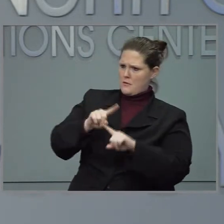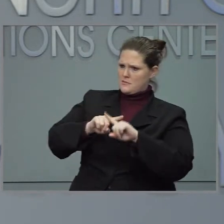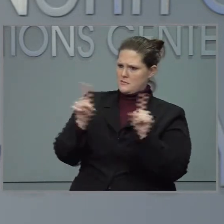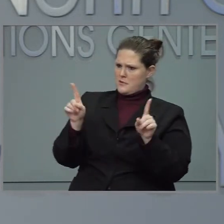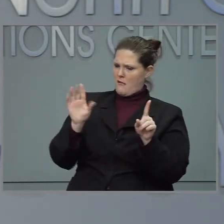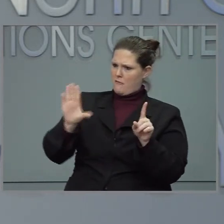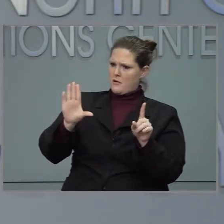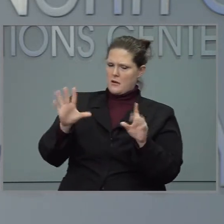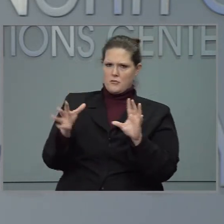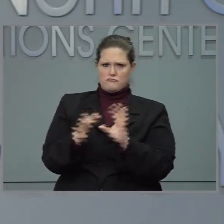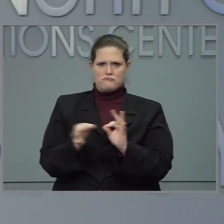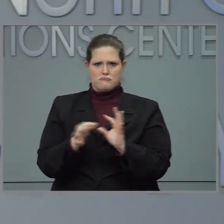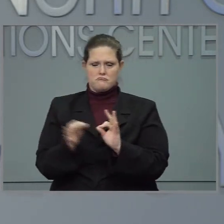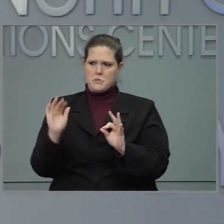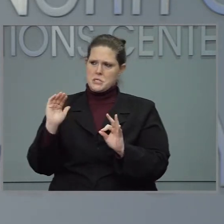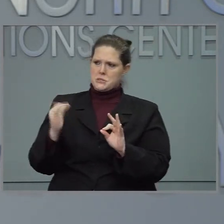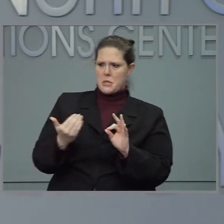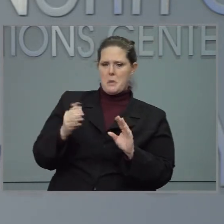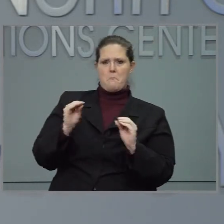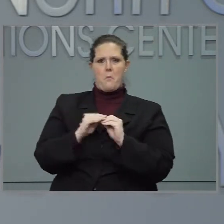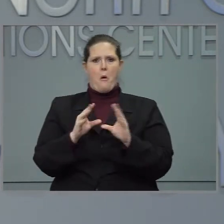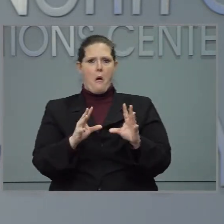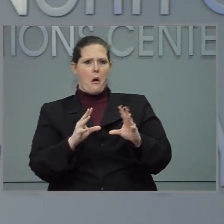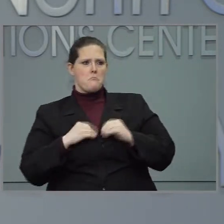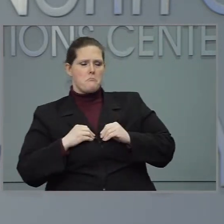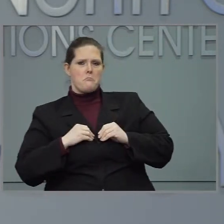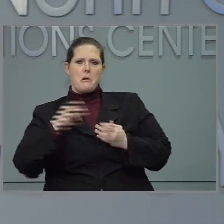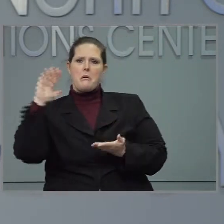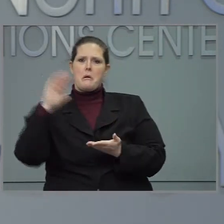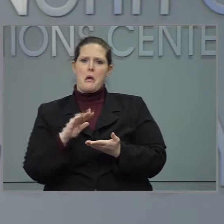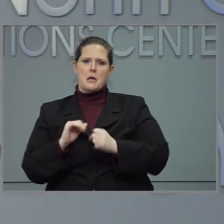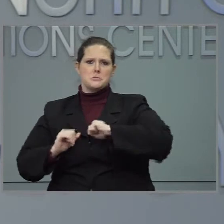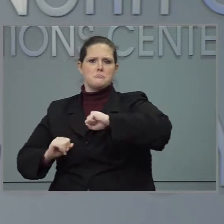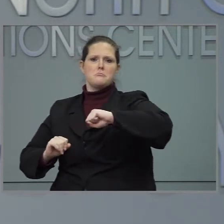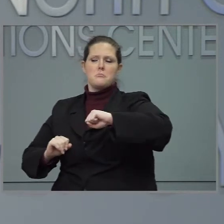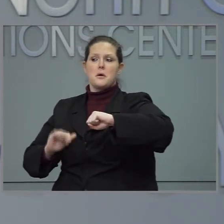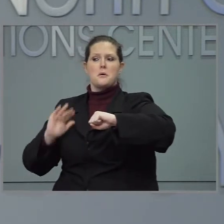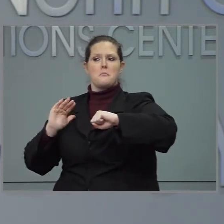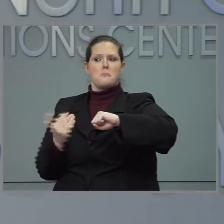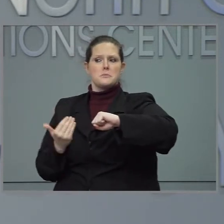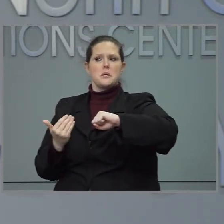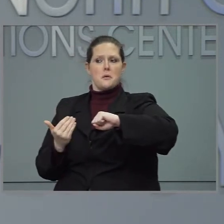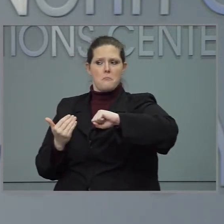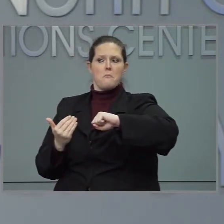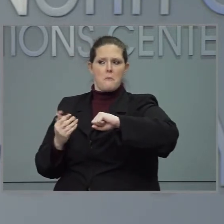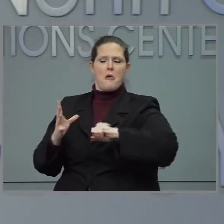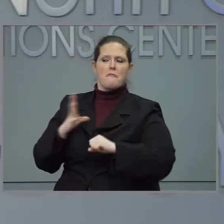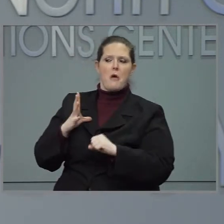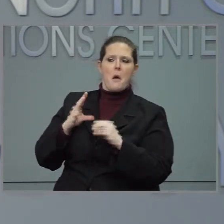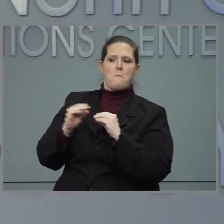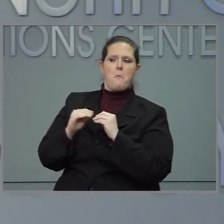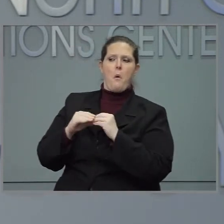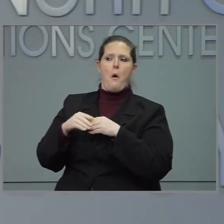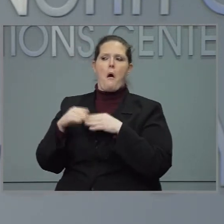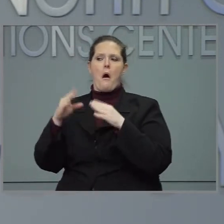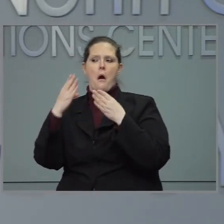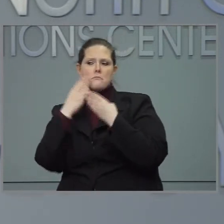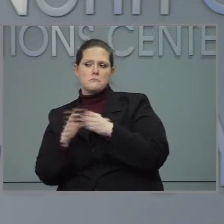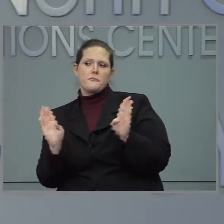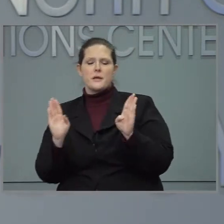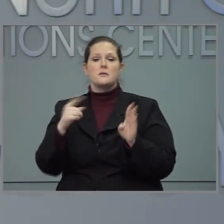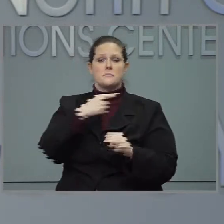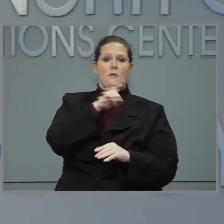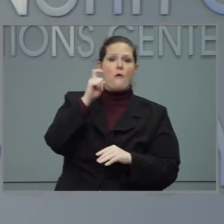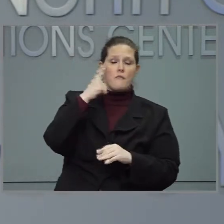Assembly. As the governor mentioned, we're looking forward to building on the momentum of the agreement that he reached with legislative leaders